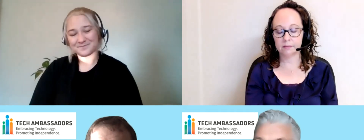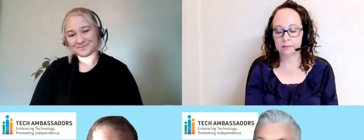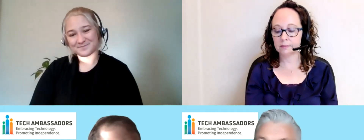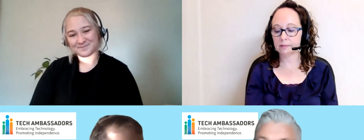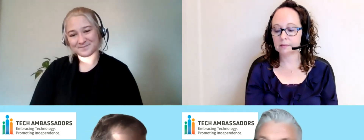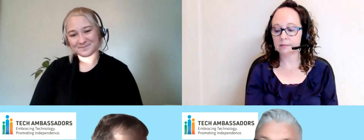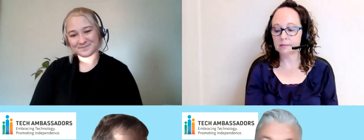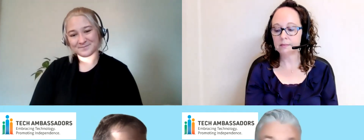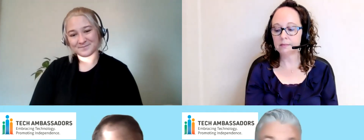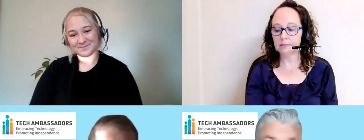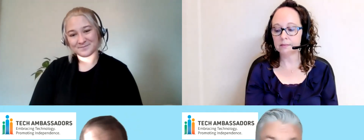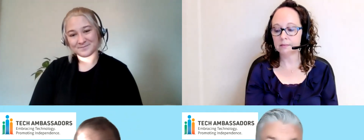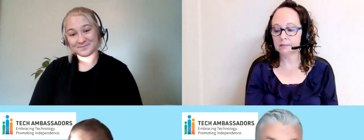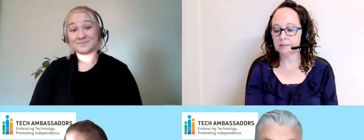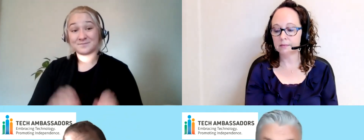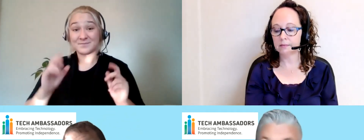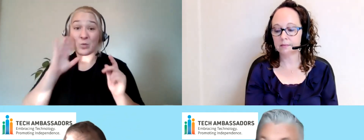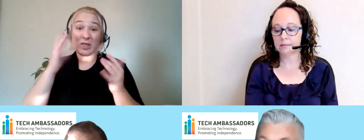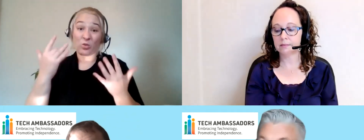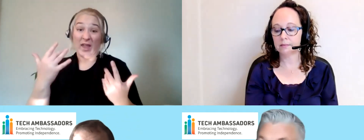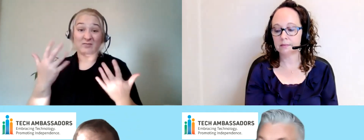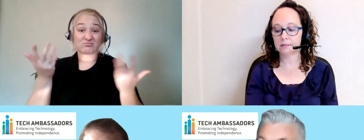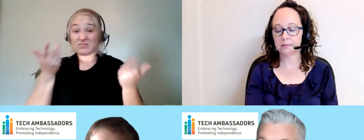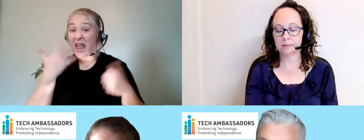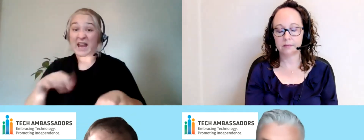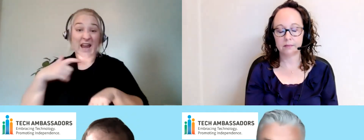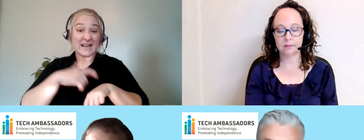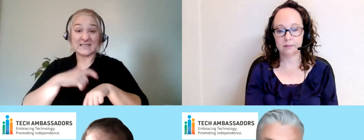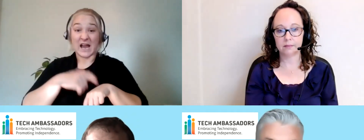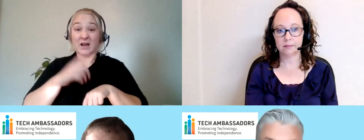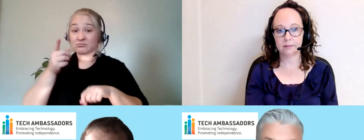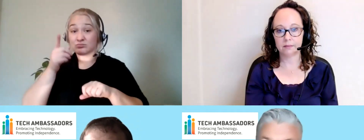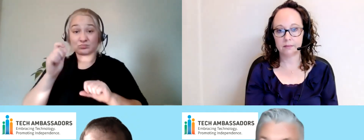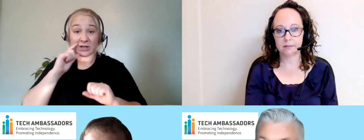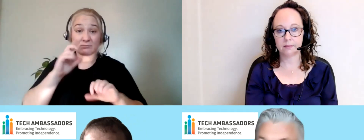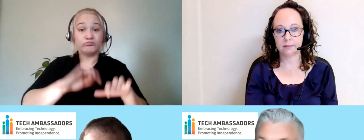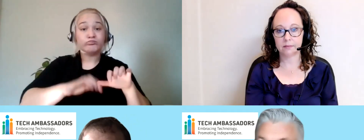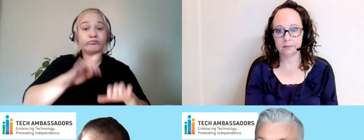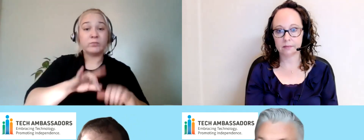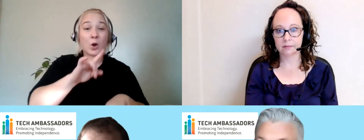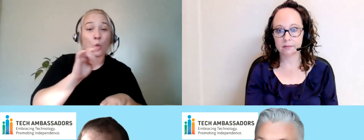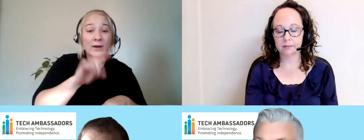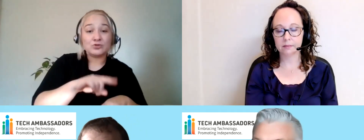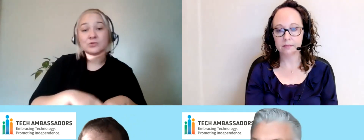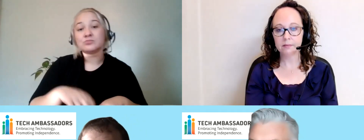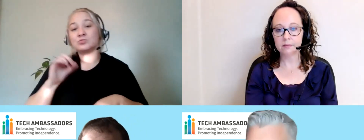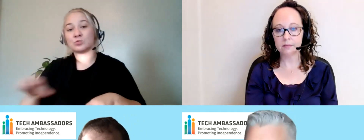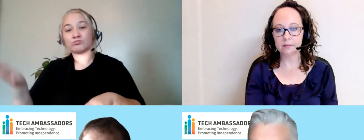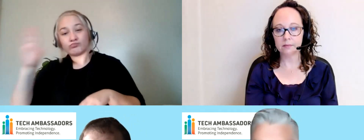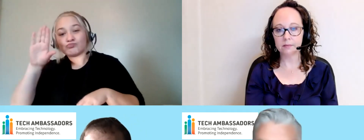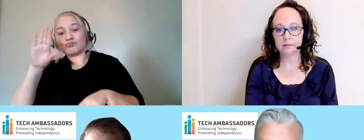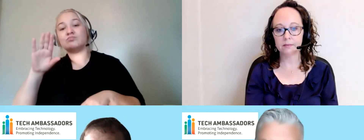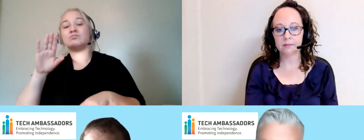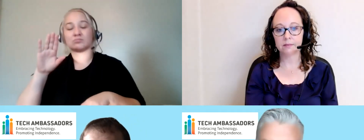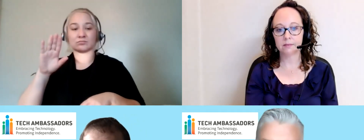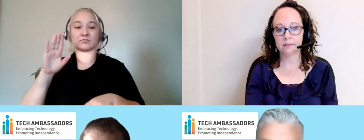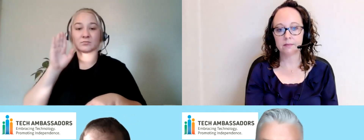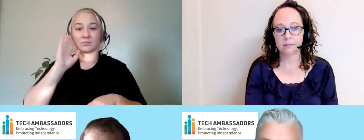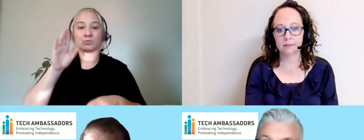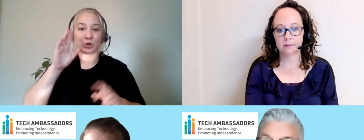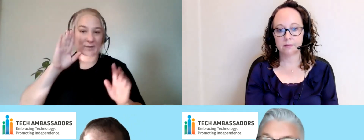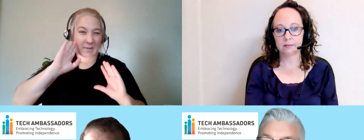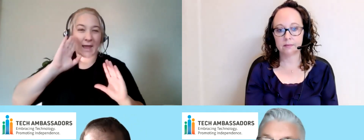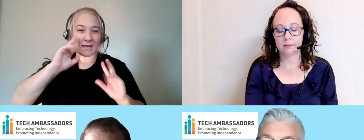All right, well, we will wait. Feel free at any point. You can type questions in Q&A or raise your hand. We'll try to keep tuned into